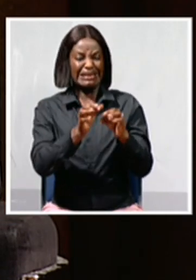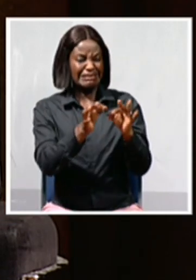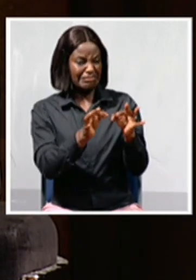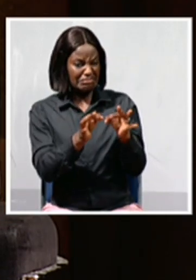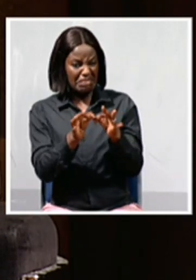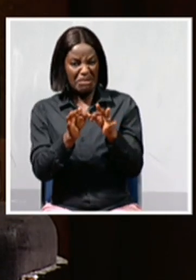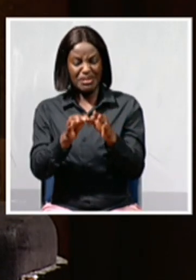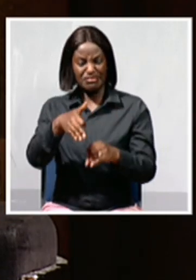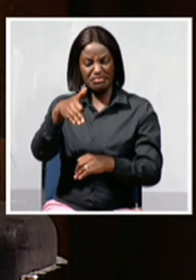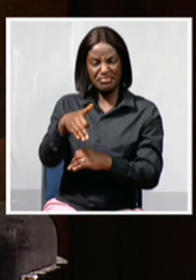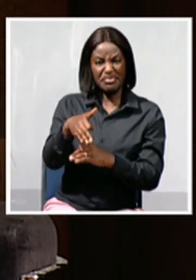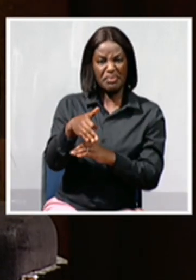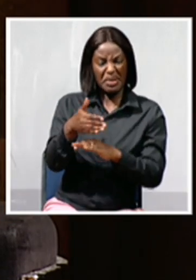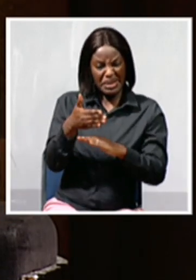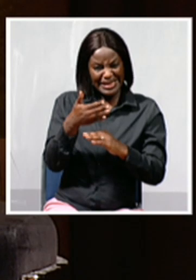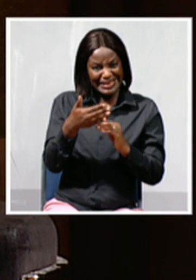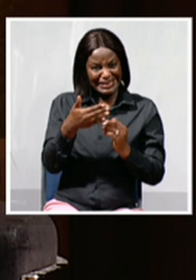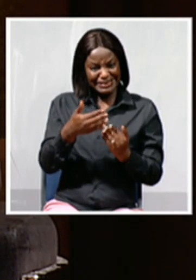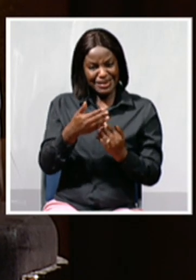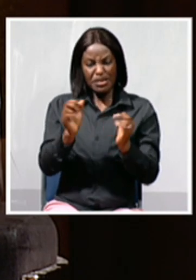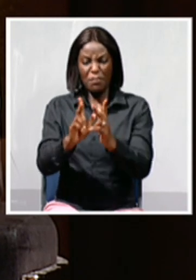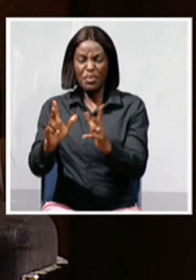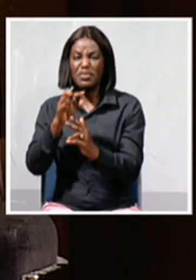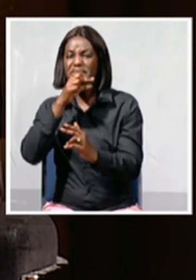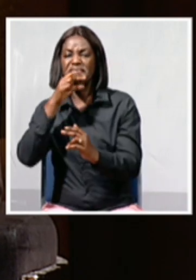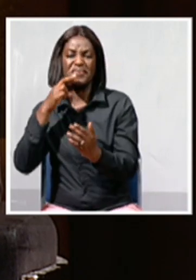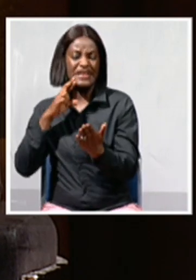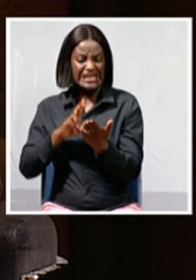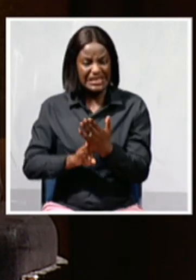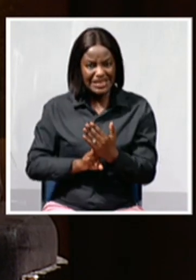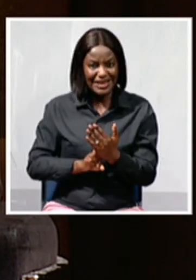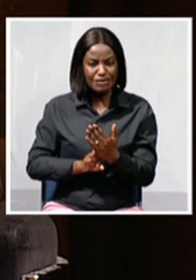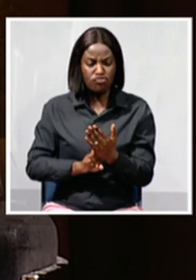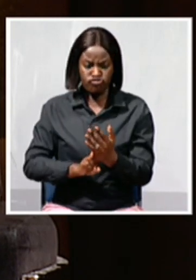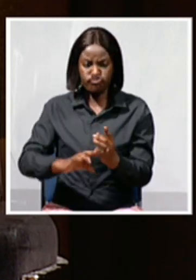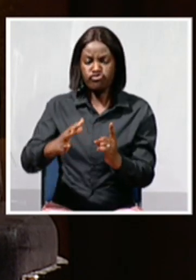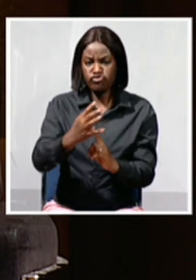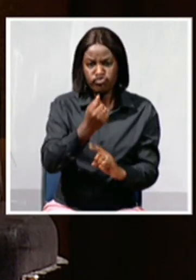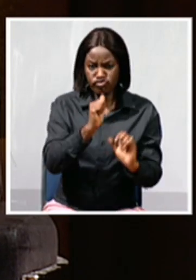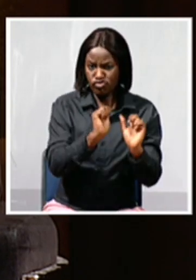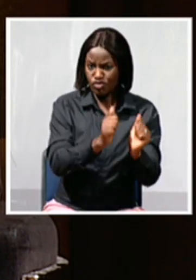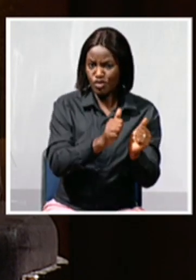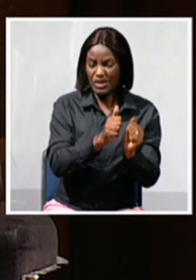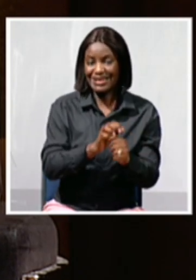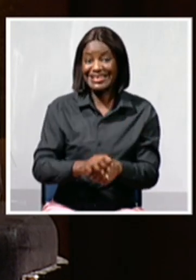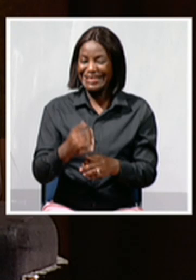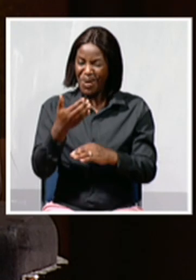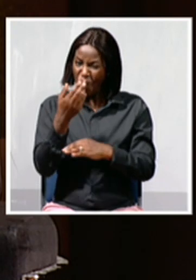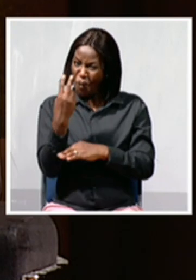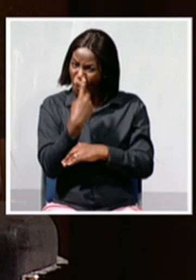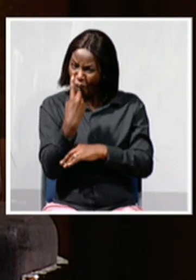recently concluded general registration of voters as smooth and successful. With about 3 months to